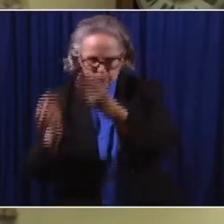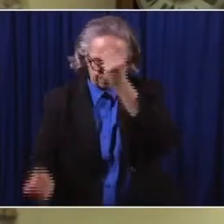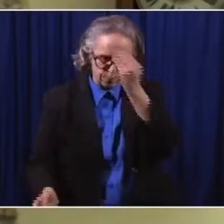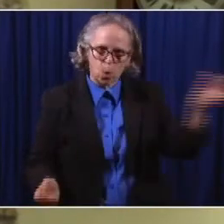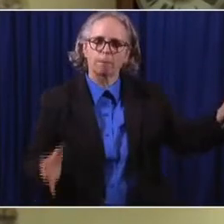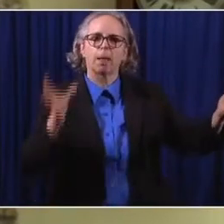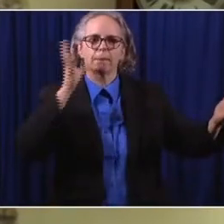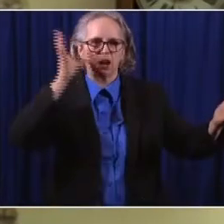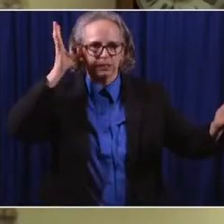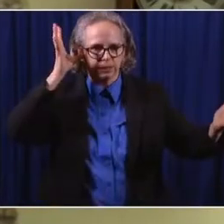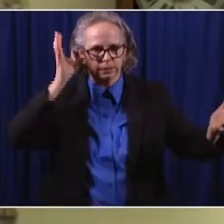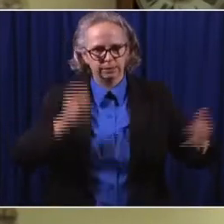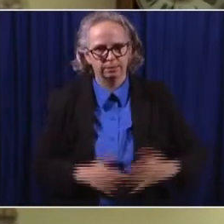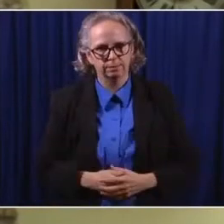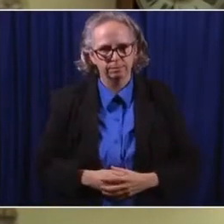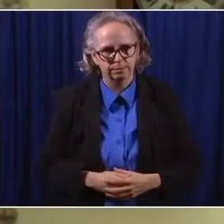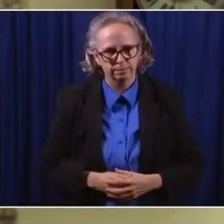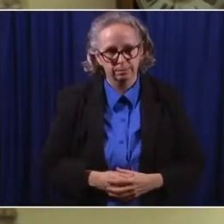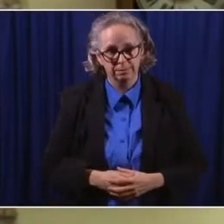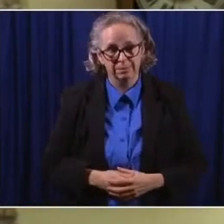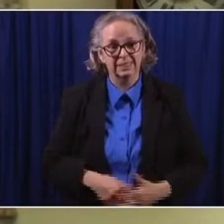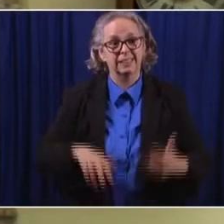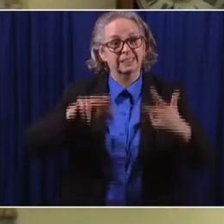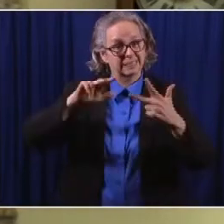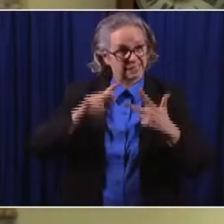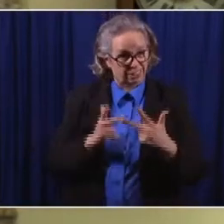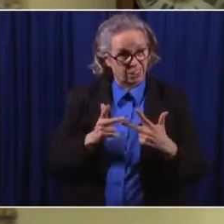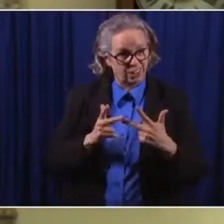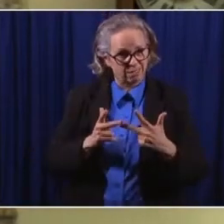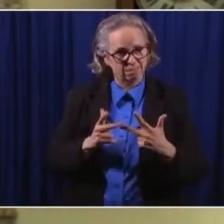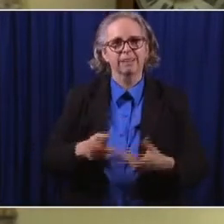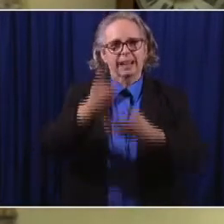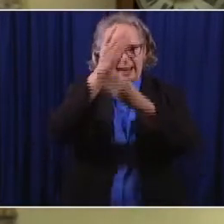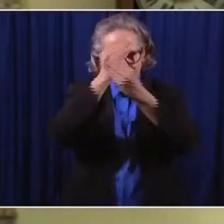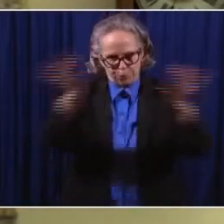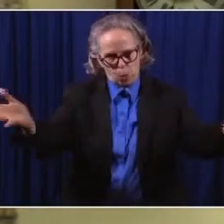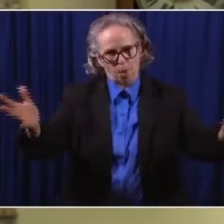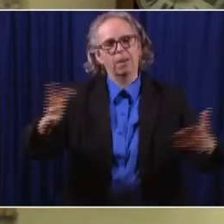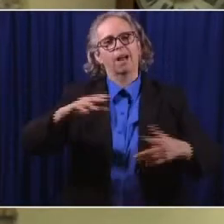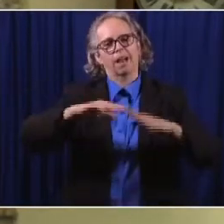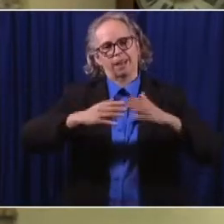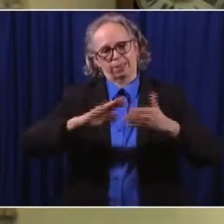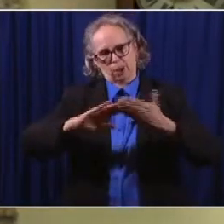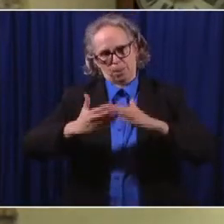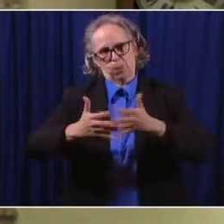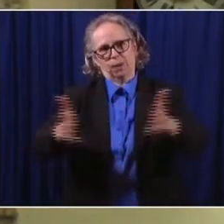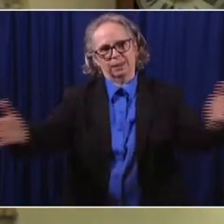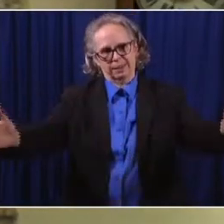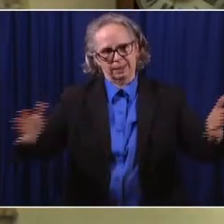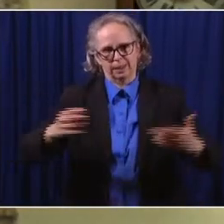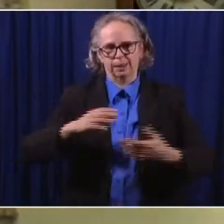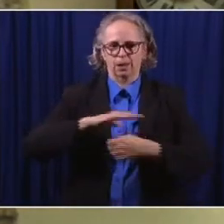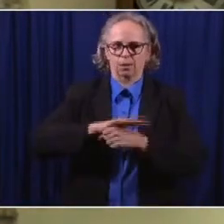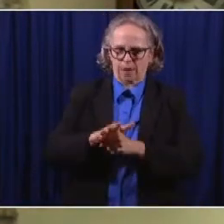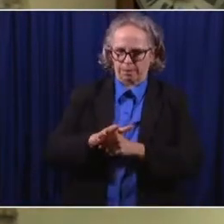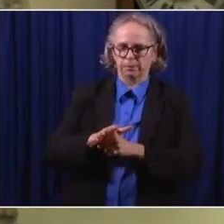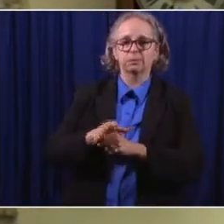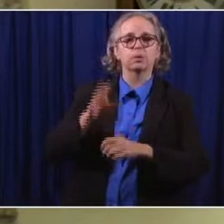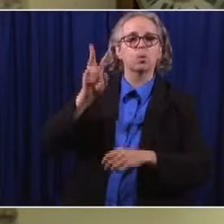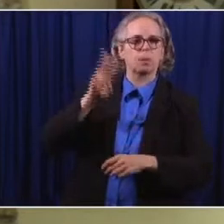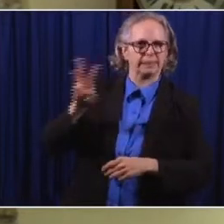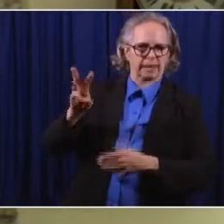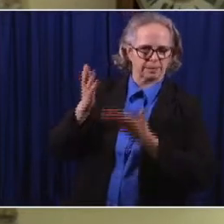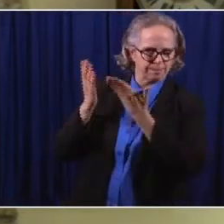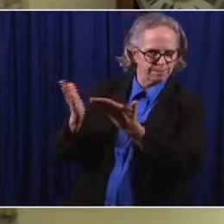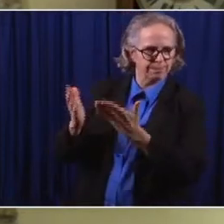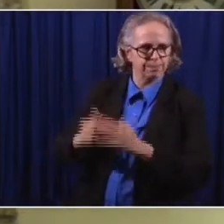information about cases available to the public on our coronavirus website. So today we'll be putting